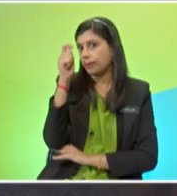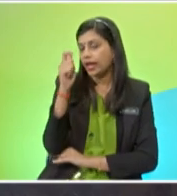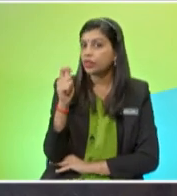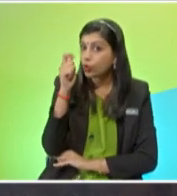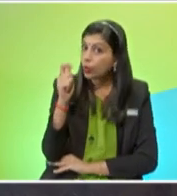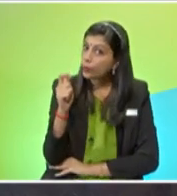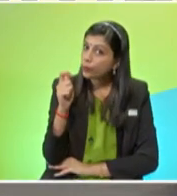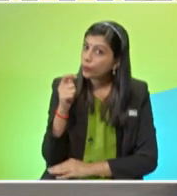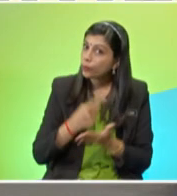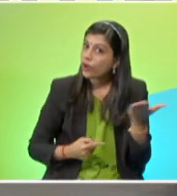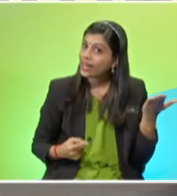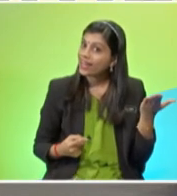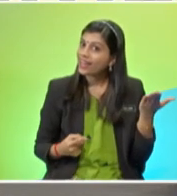bathroom,